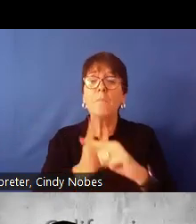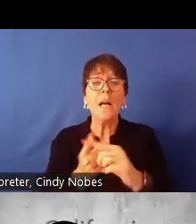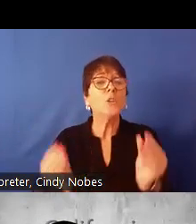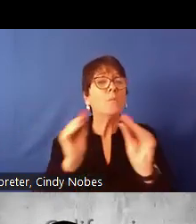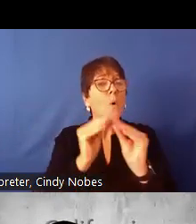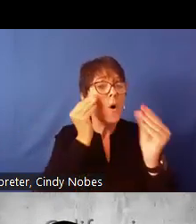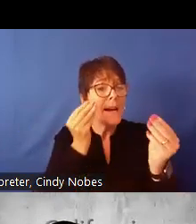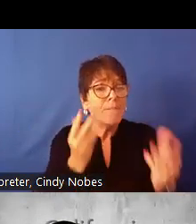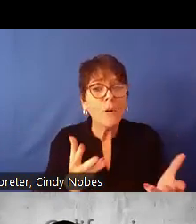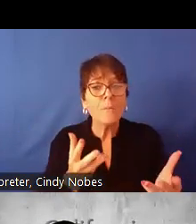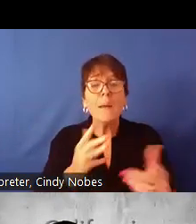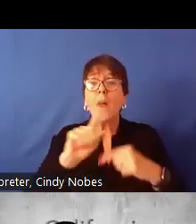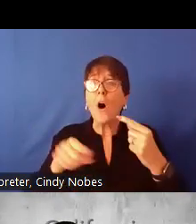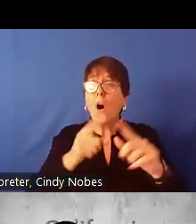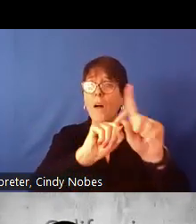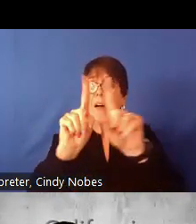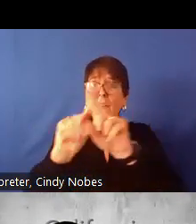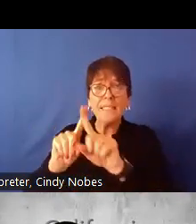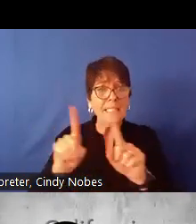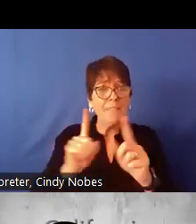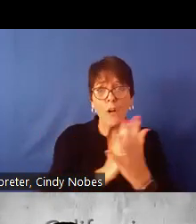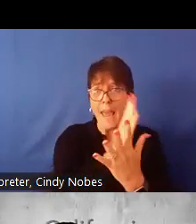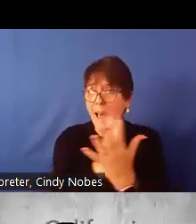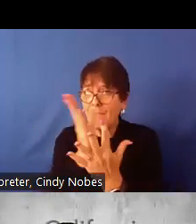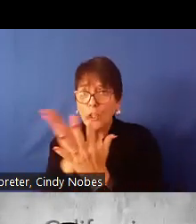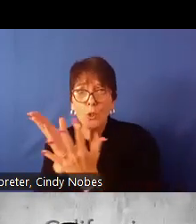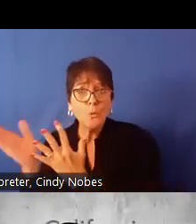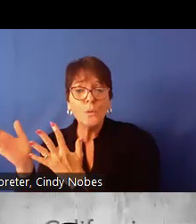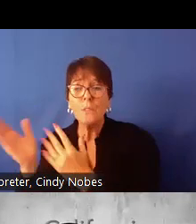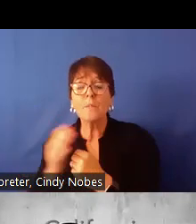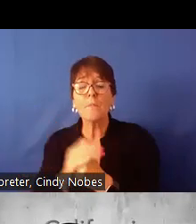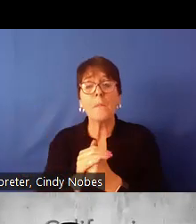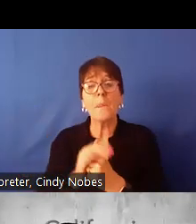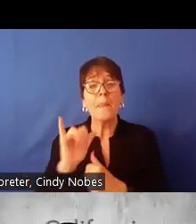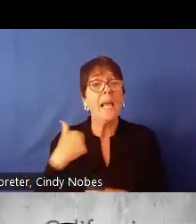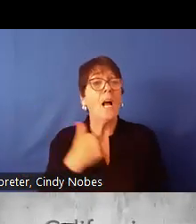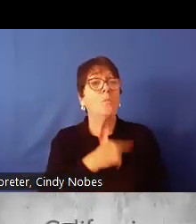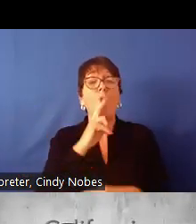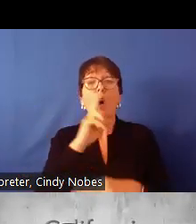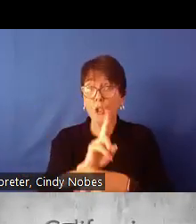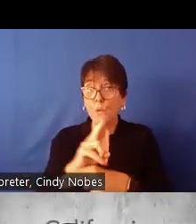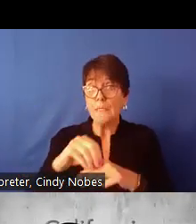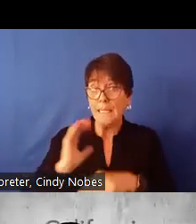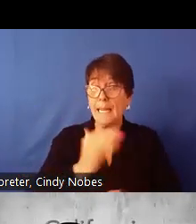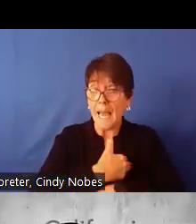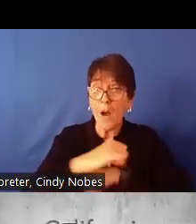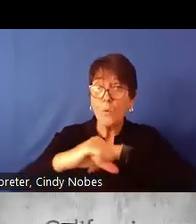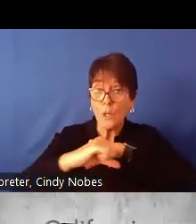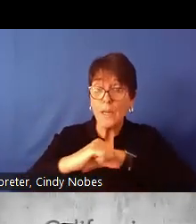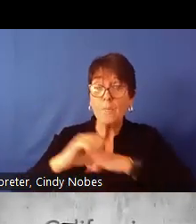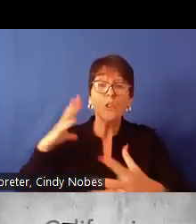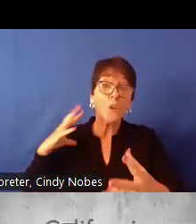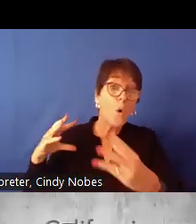information about all of the different avenues and channels that we are using in our campaign. So our overall